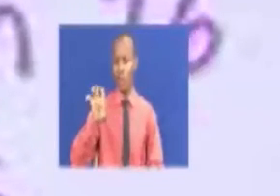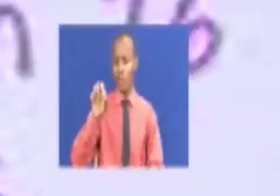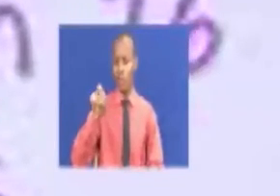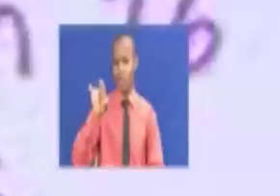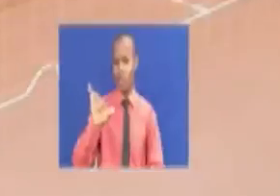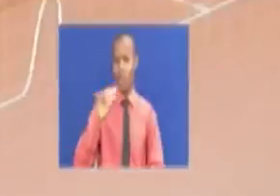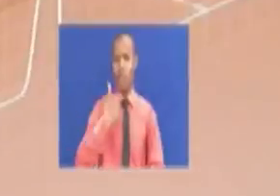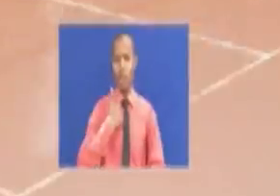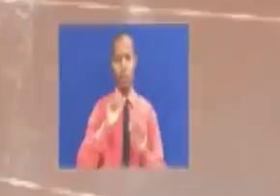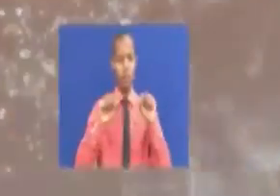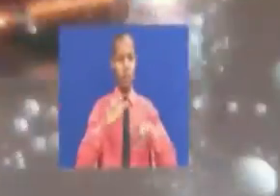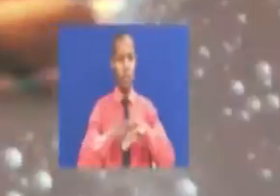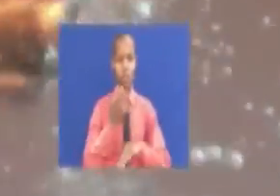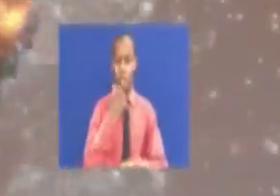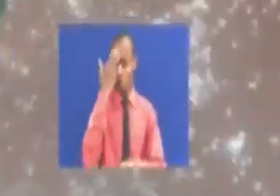is manageable.